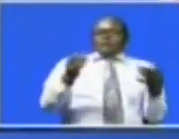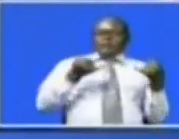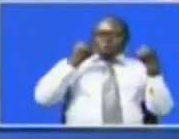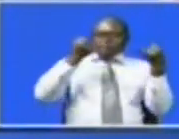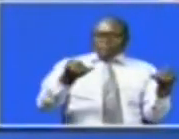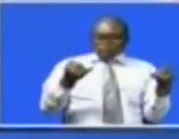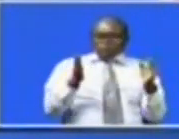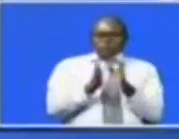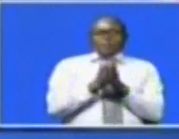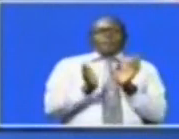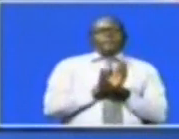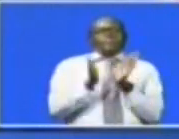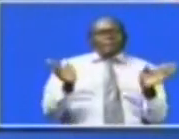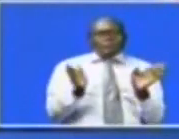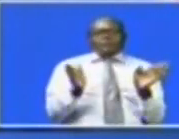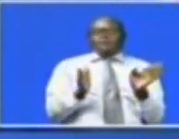public.